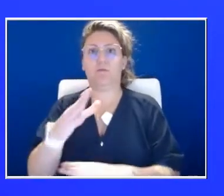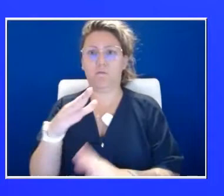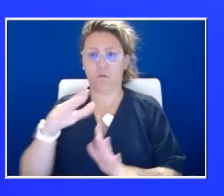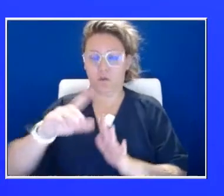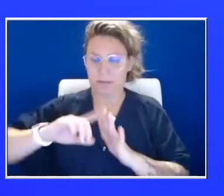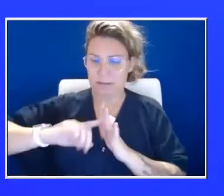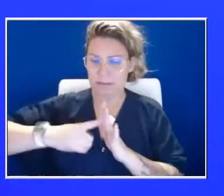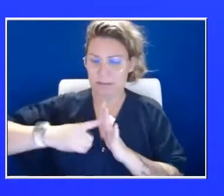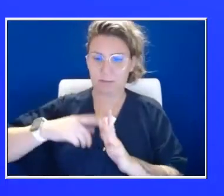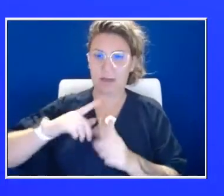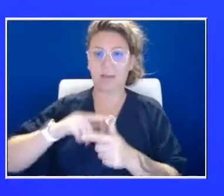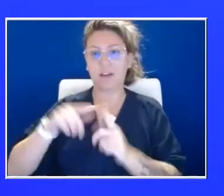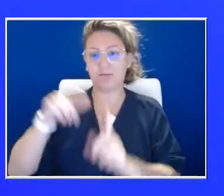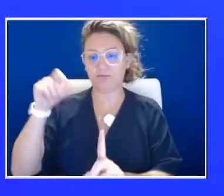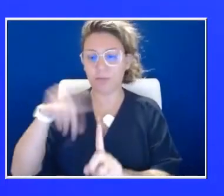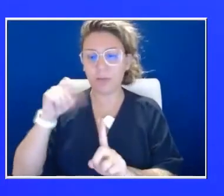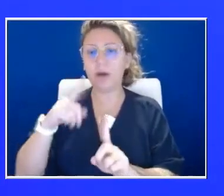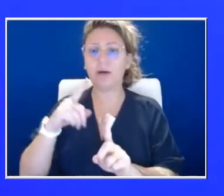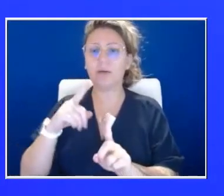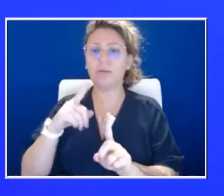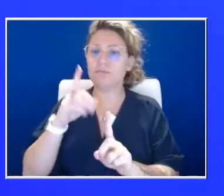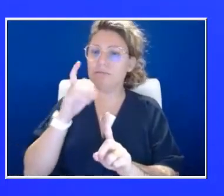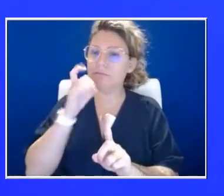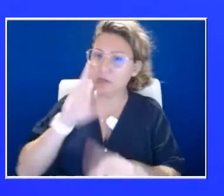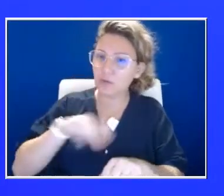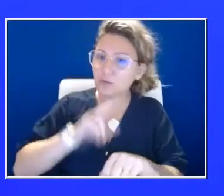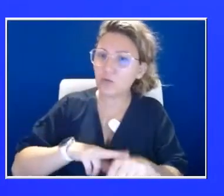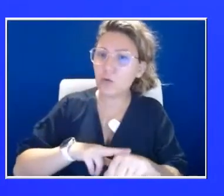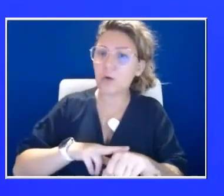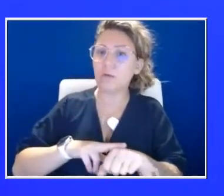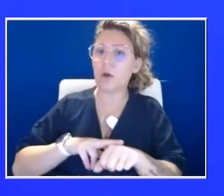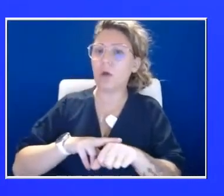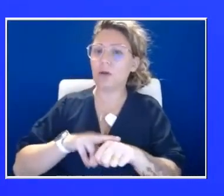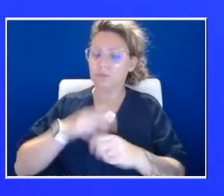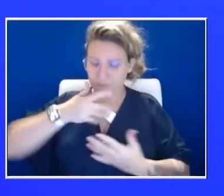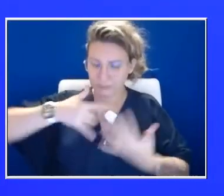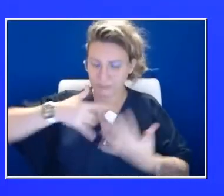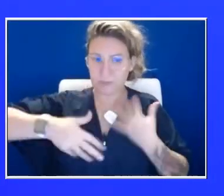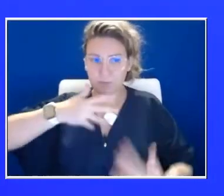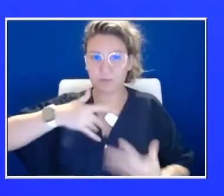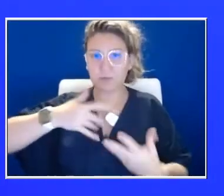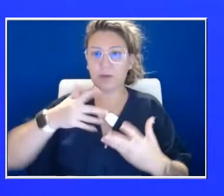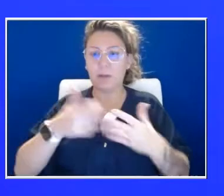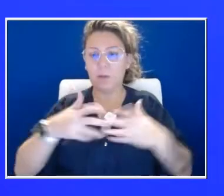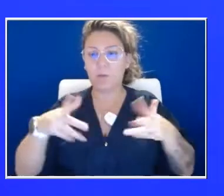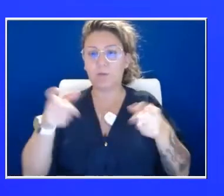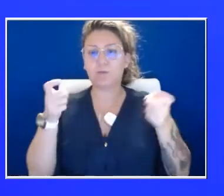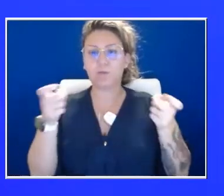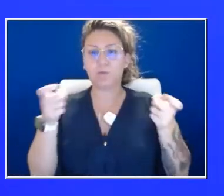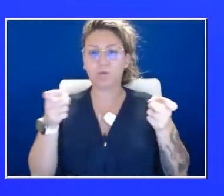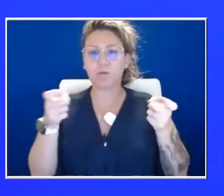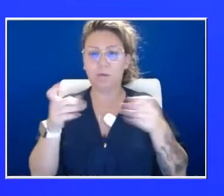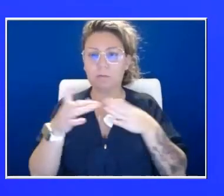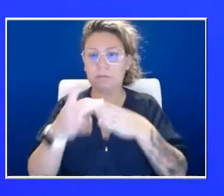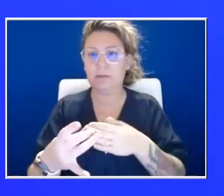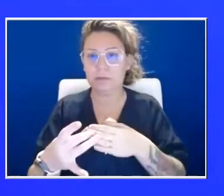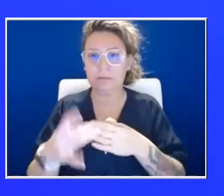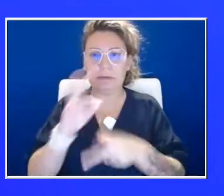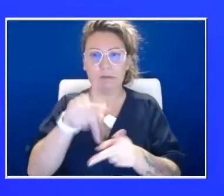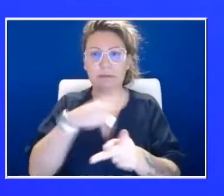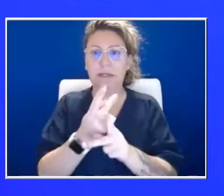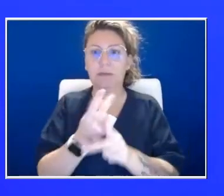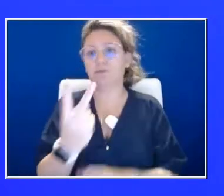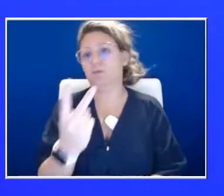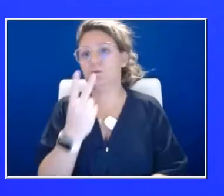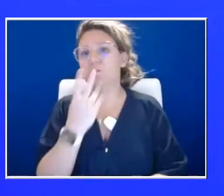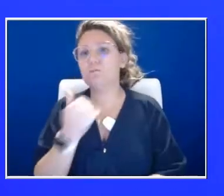abnormal metabolism, and your body at times will lose control of that, and ultimately lead to things like type 2 diabetes in particular, not type